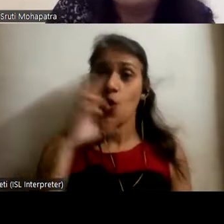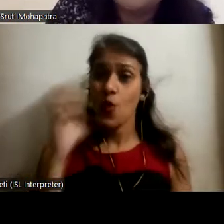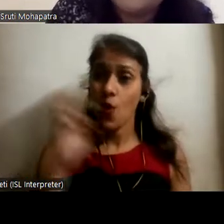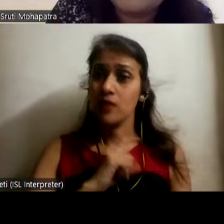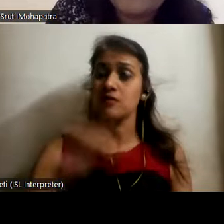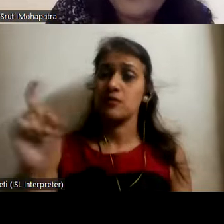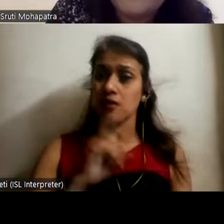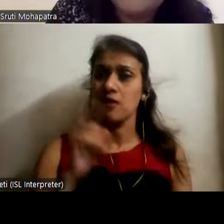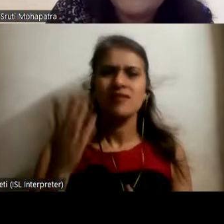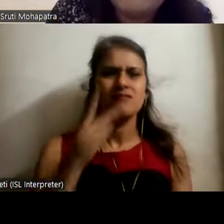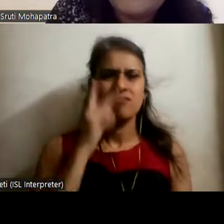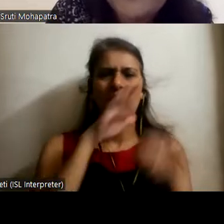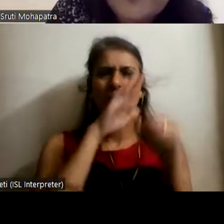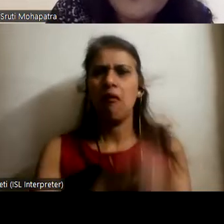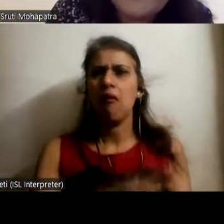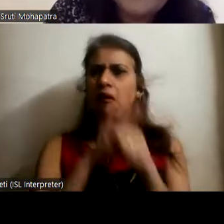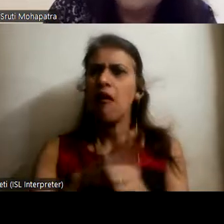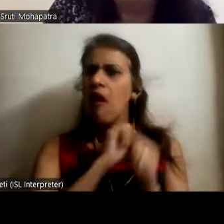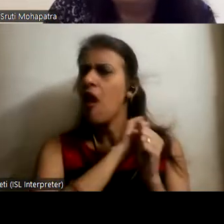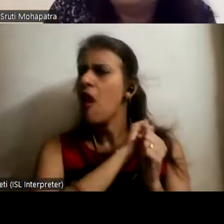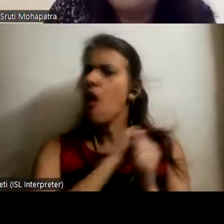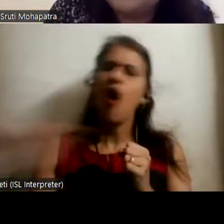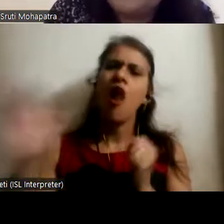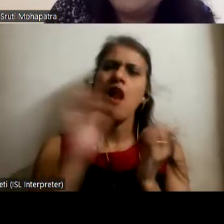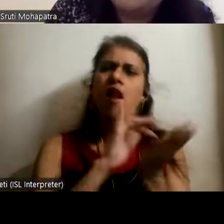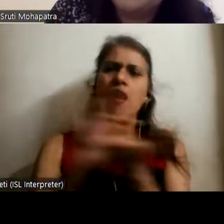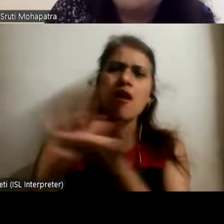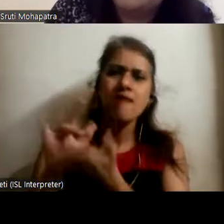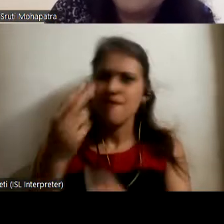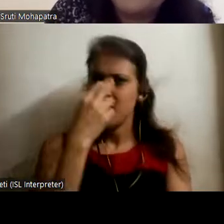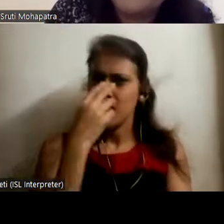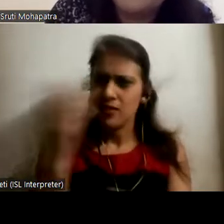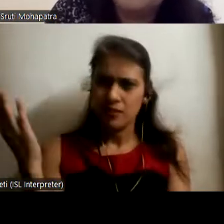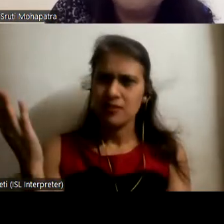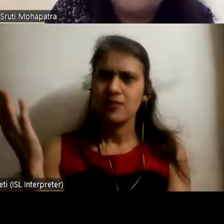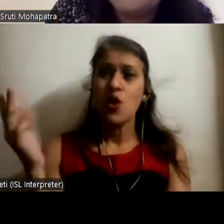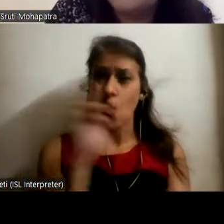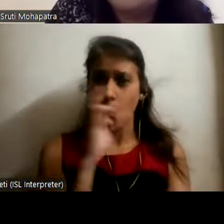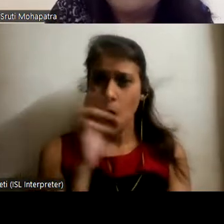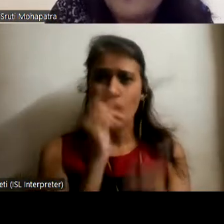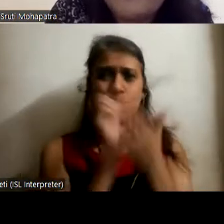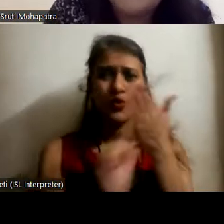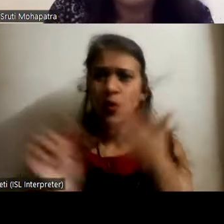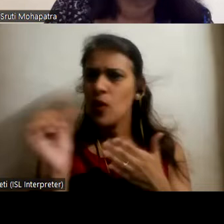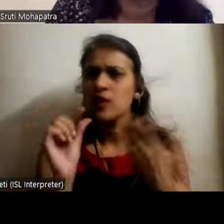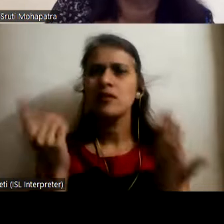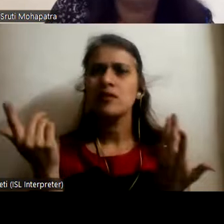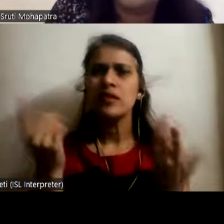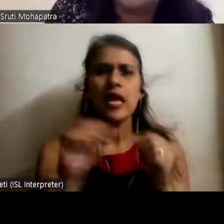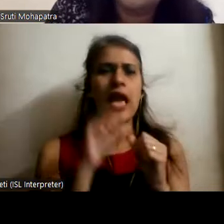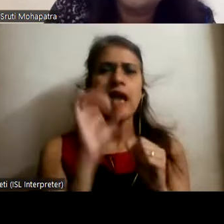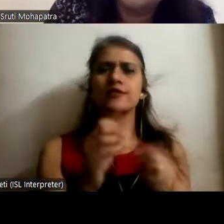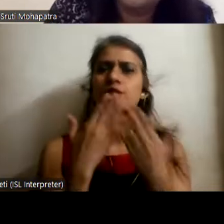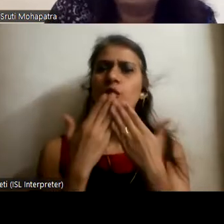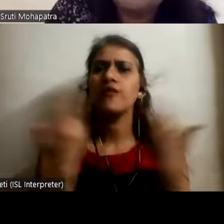We were being discriminated in every respect. People with visual impairment in colleges and the university, they did not have access to